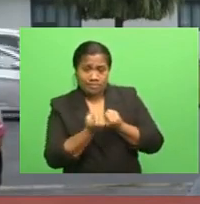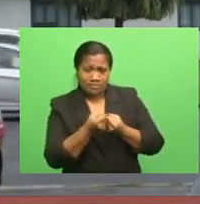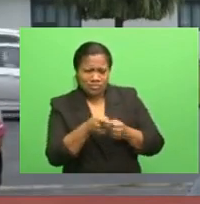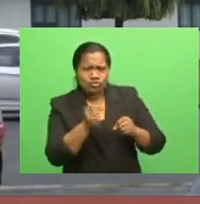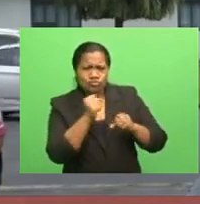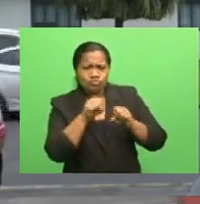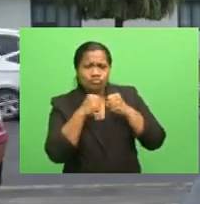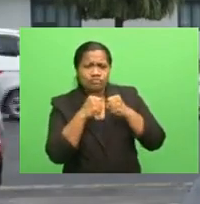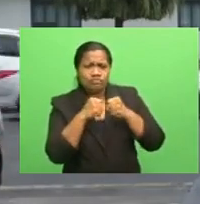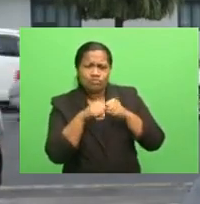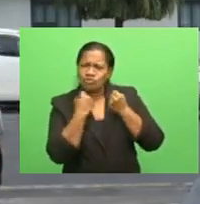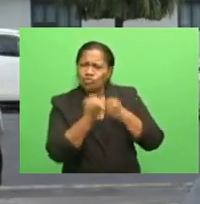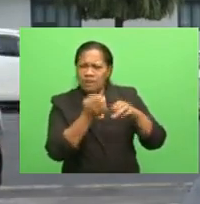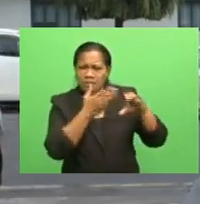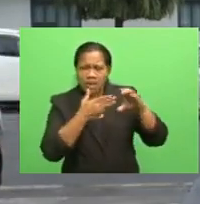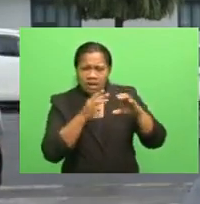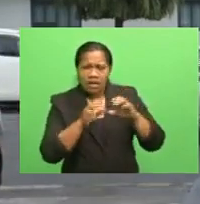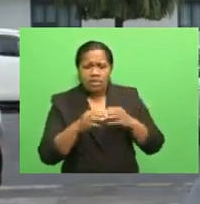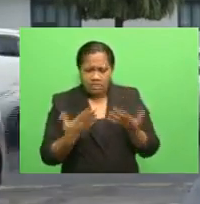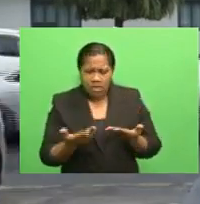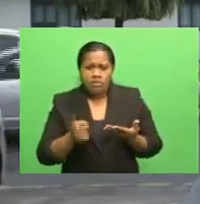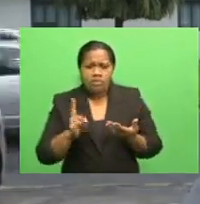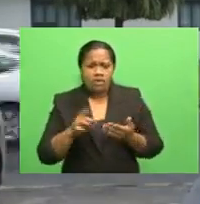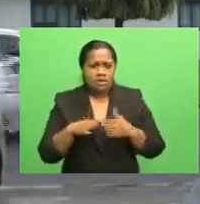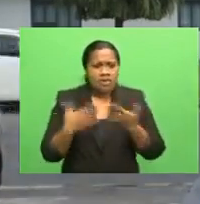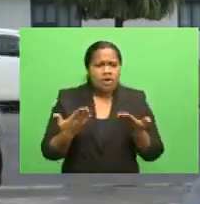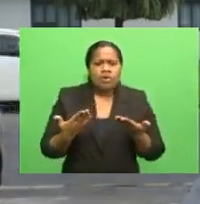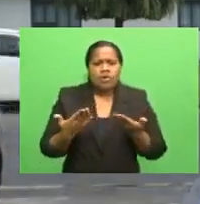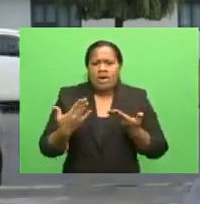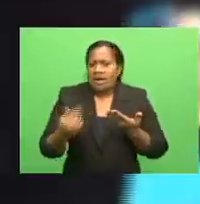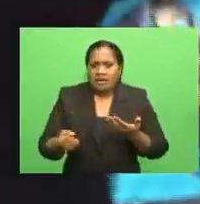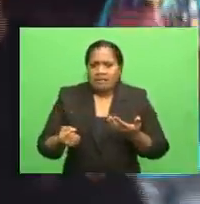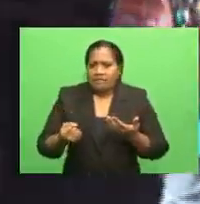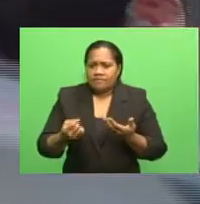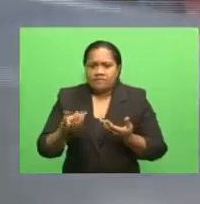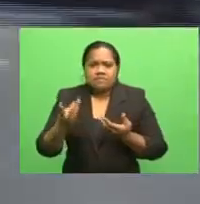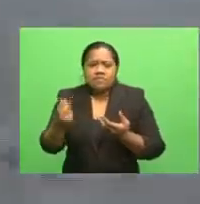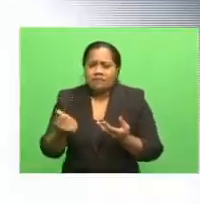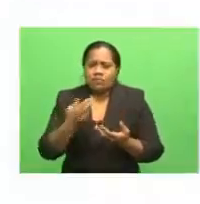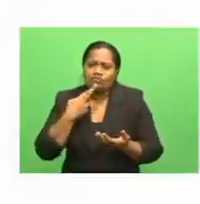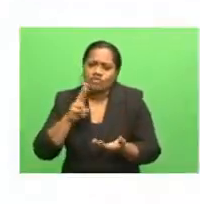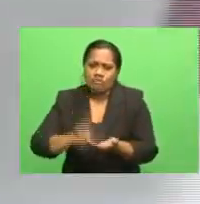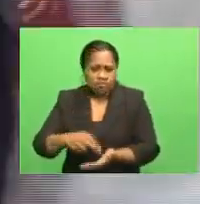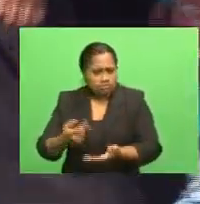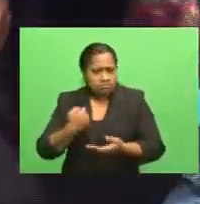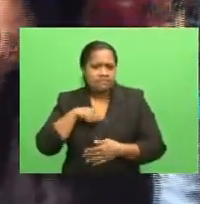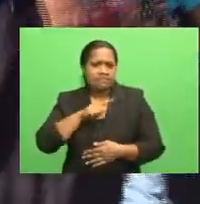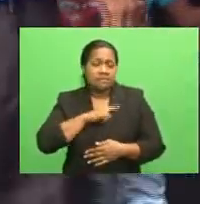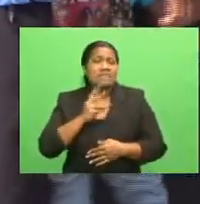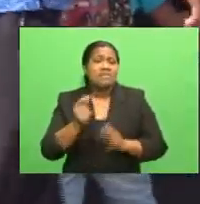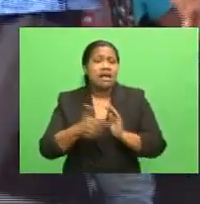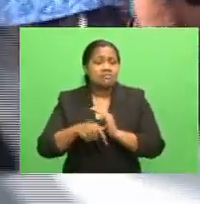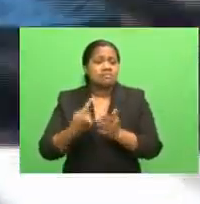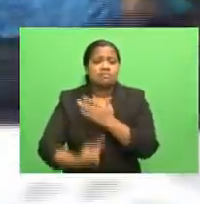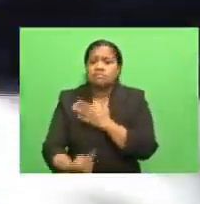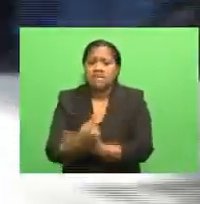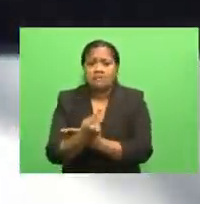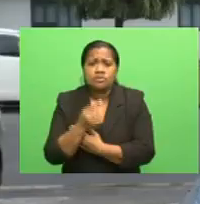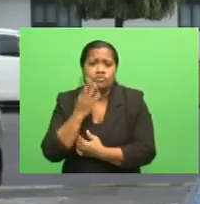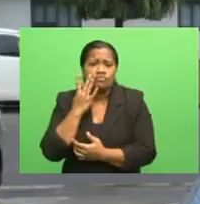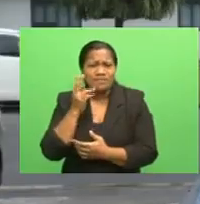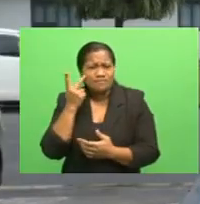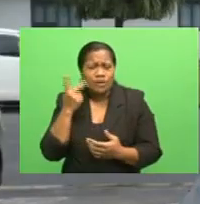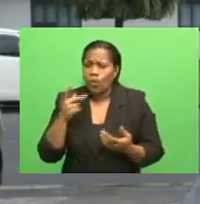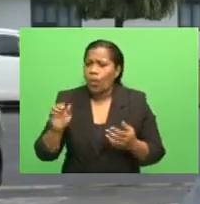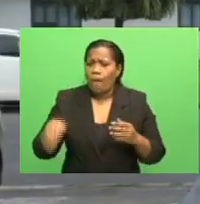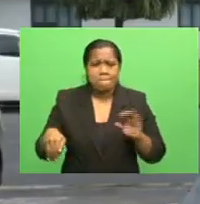they have been lured by adults and we have several cases like that have been reported to us. Sometimes it happens without the parents is known. So